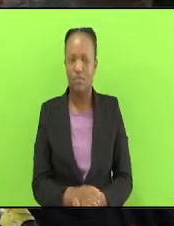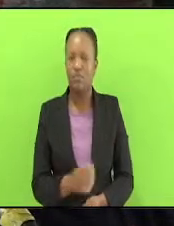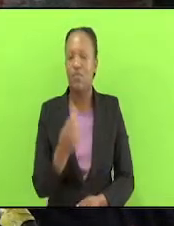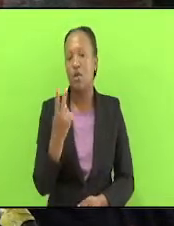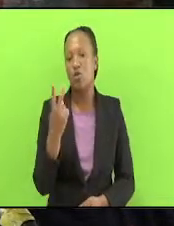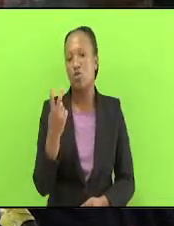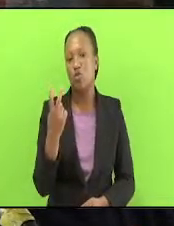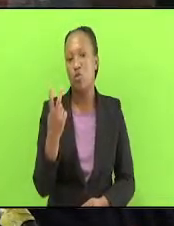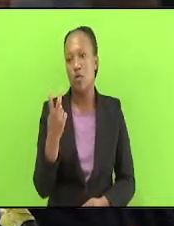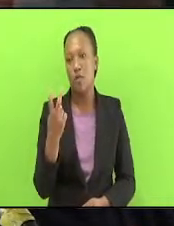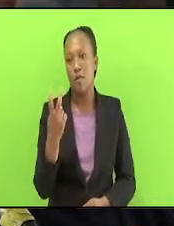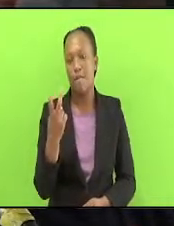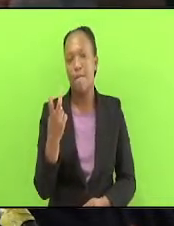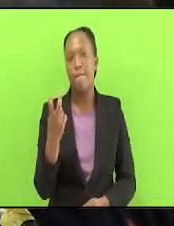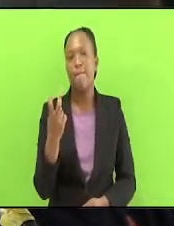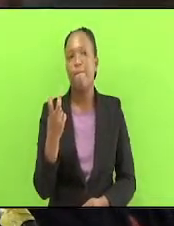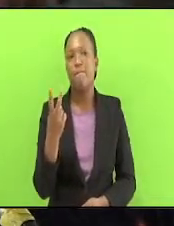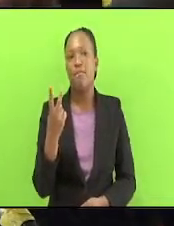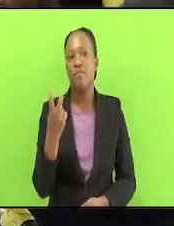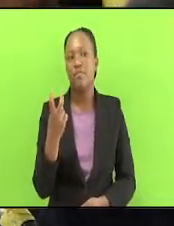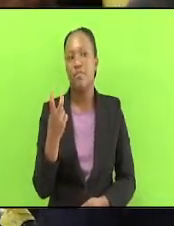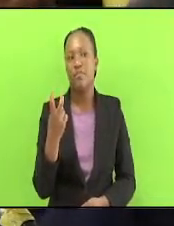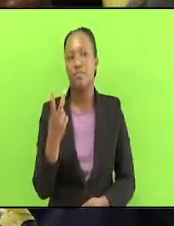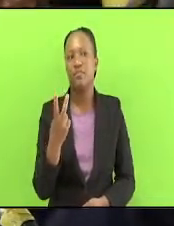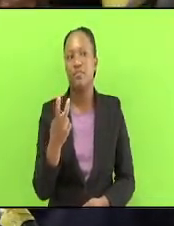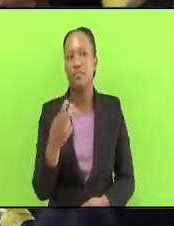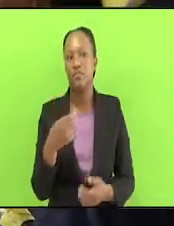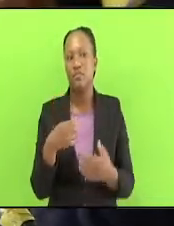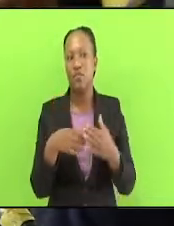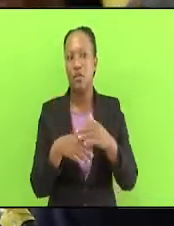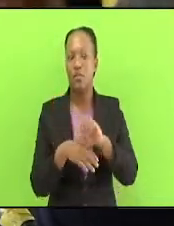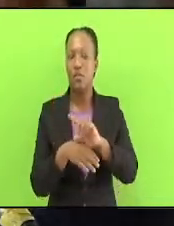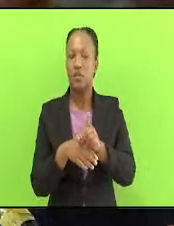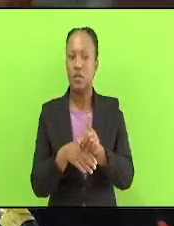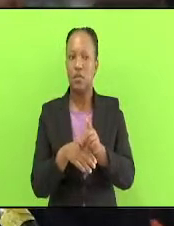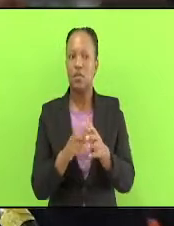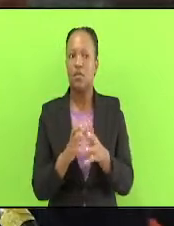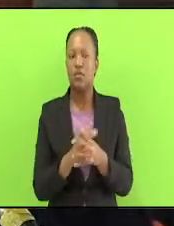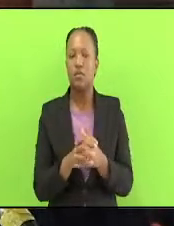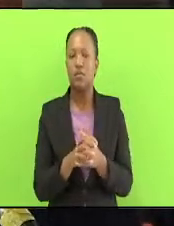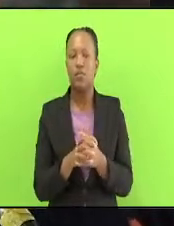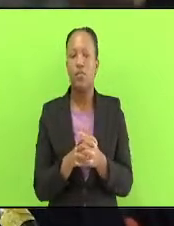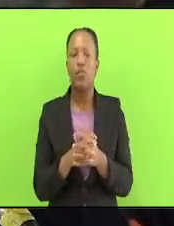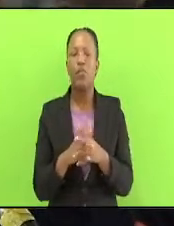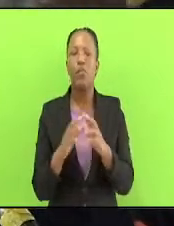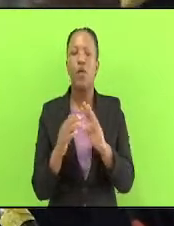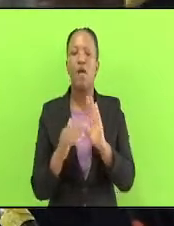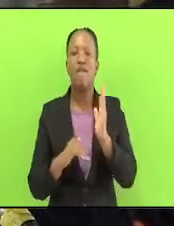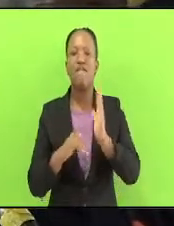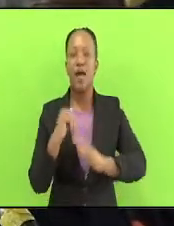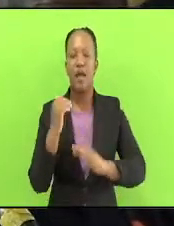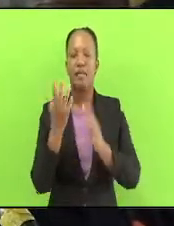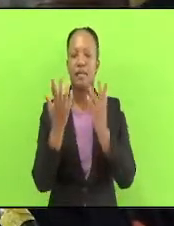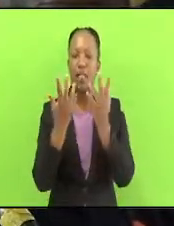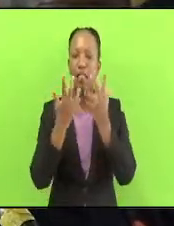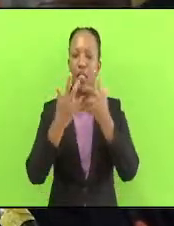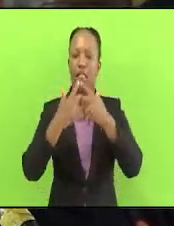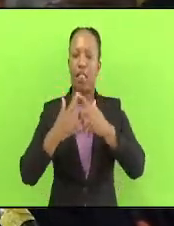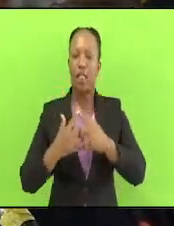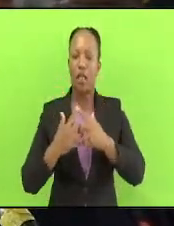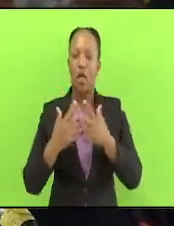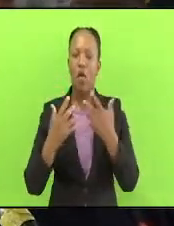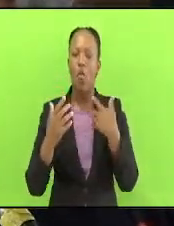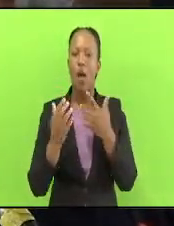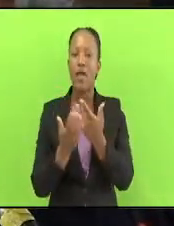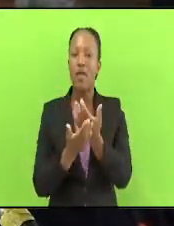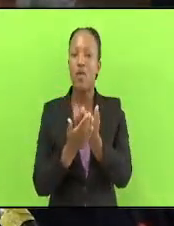modulasetulo. You have 2 seconds. Okay, the first one, please align the fines with inflation so that you don't just